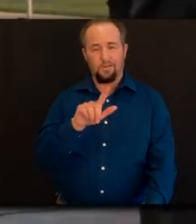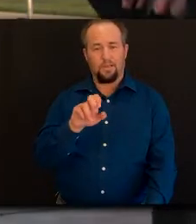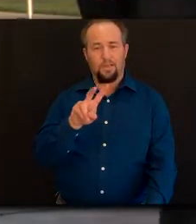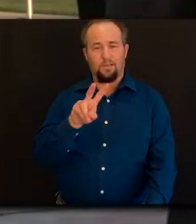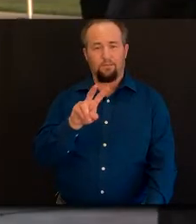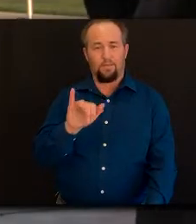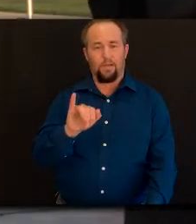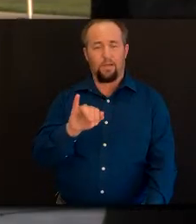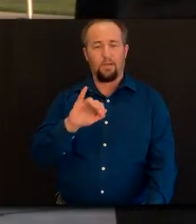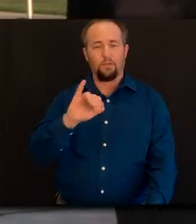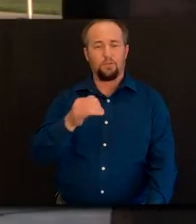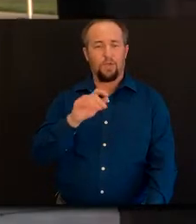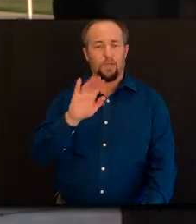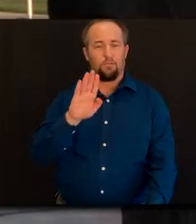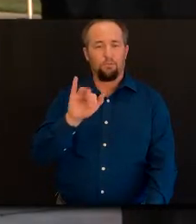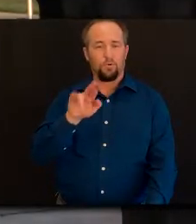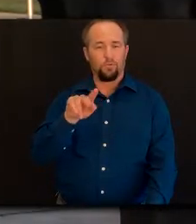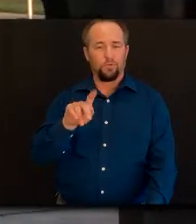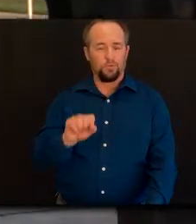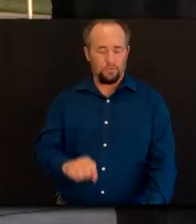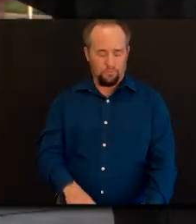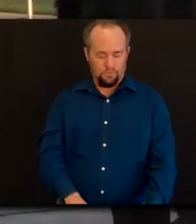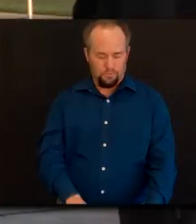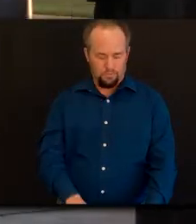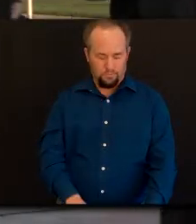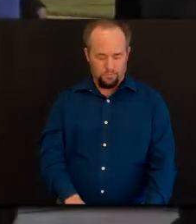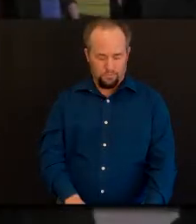Levi J. Burks.